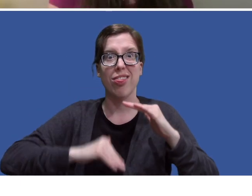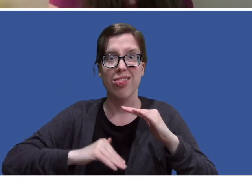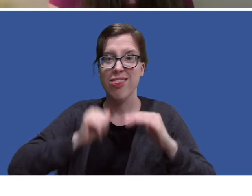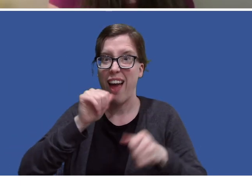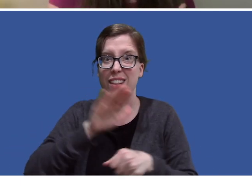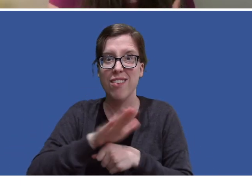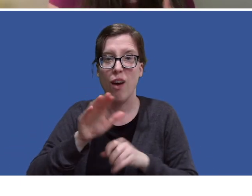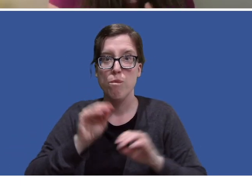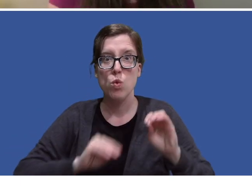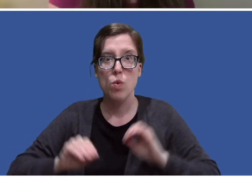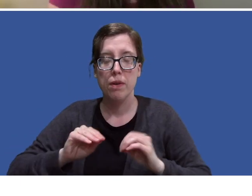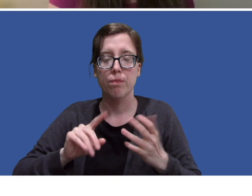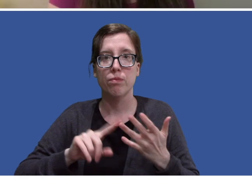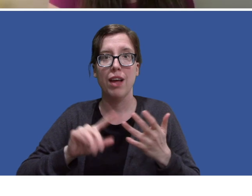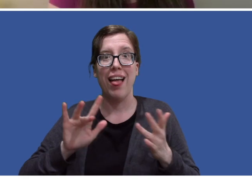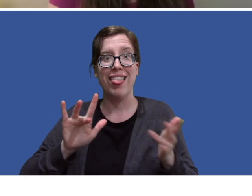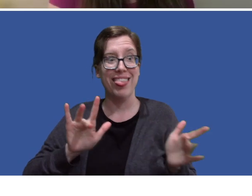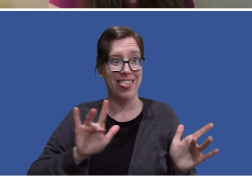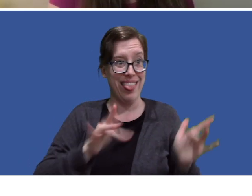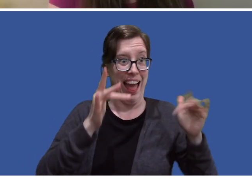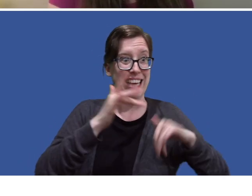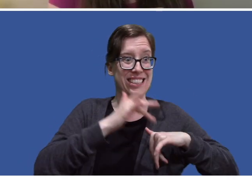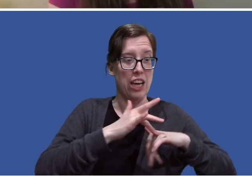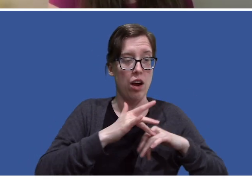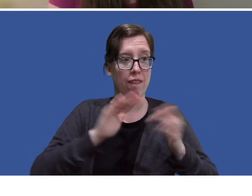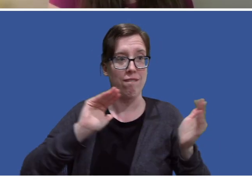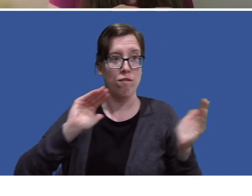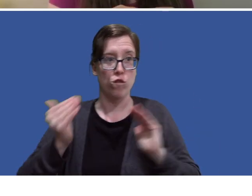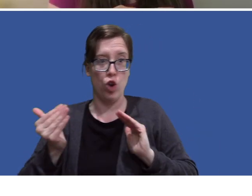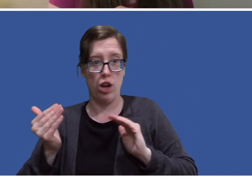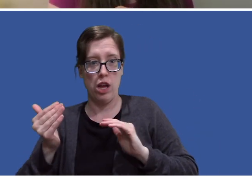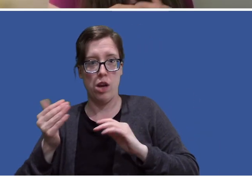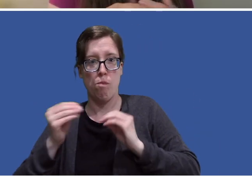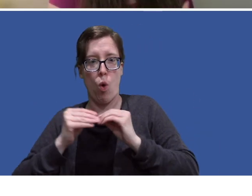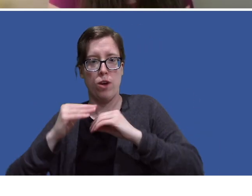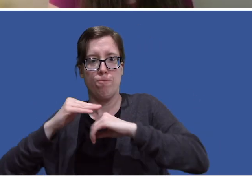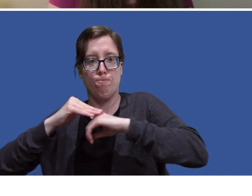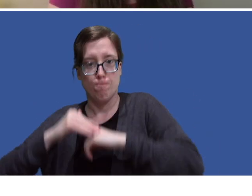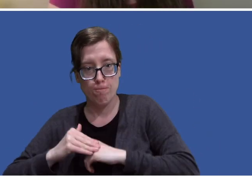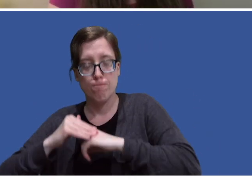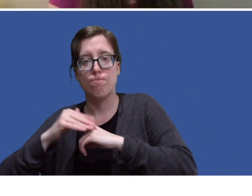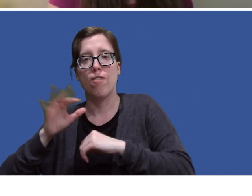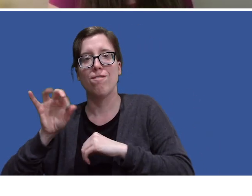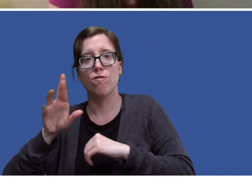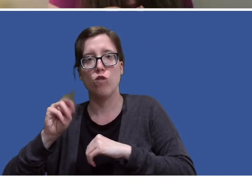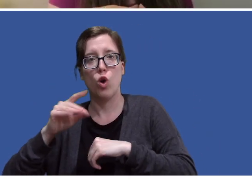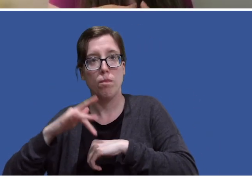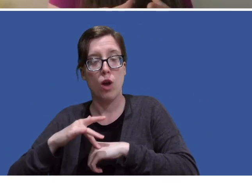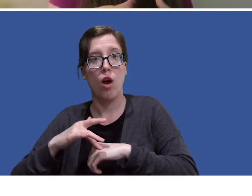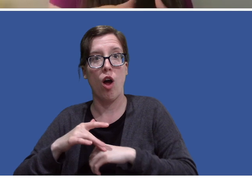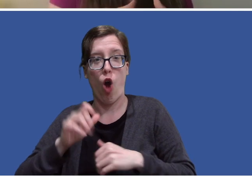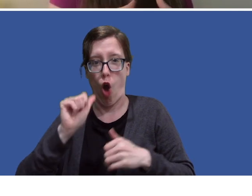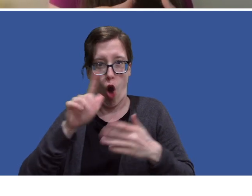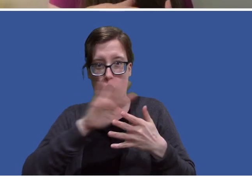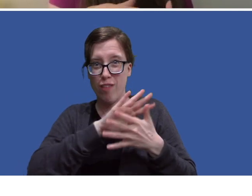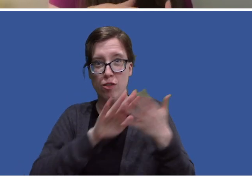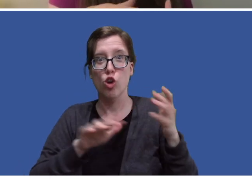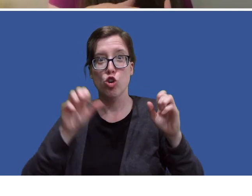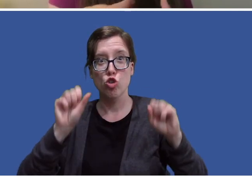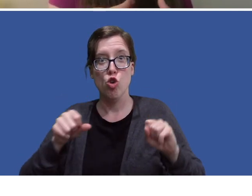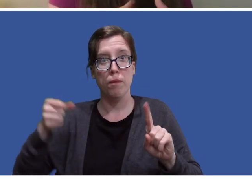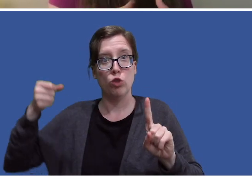touch? All of those things can be a trigger for a student. And so just figuring out